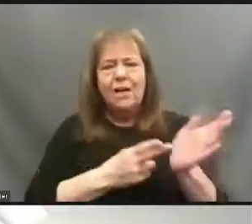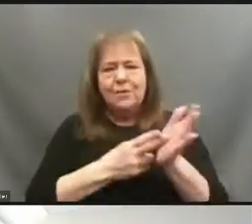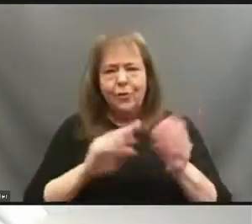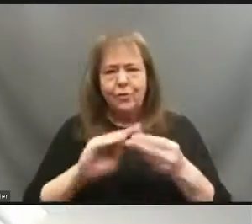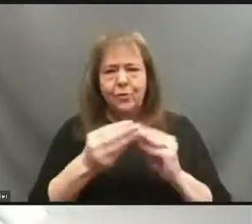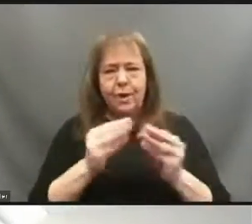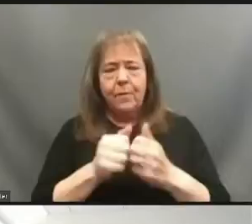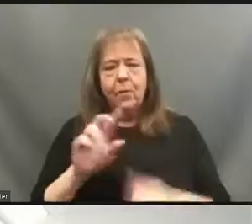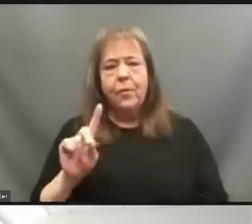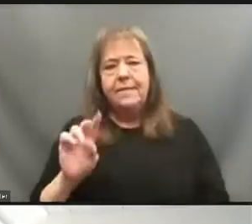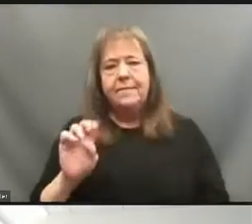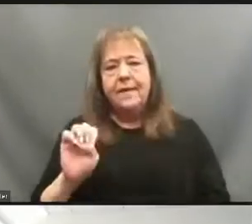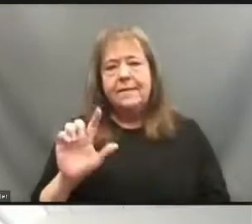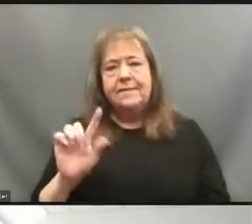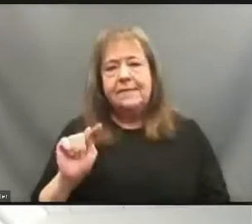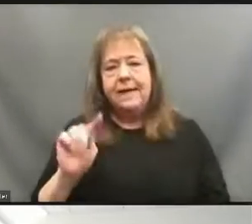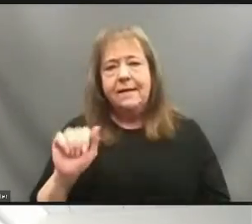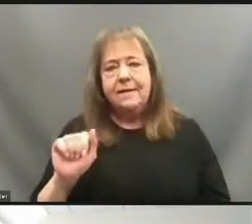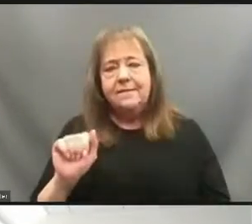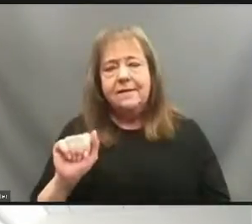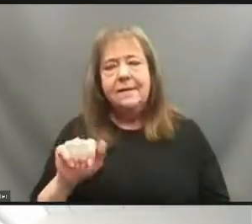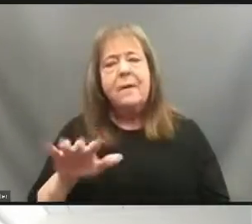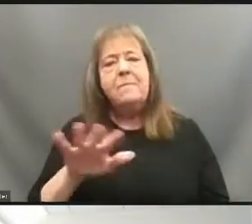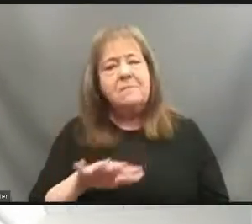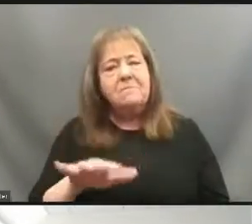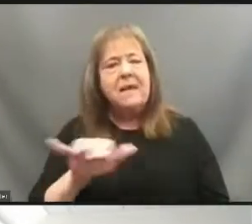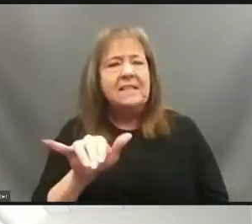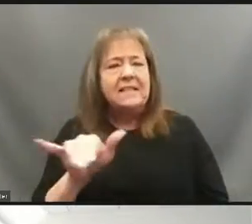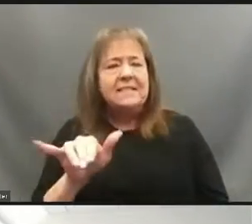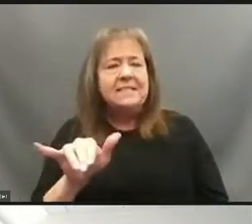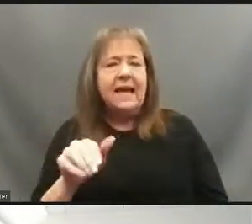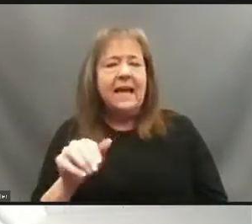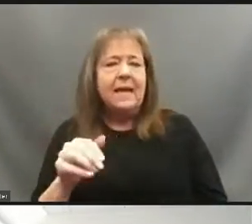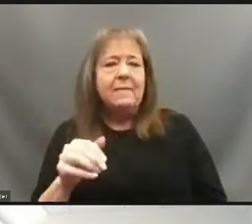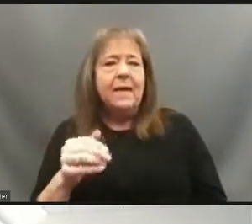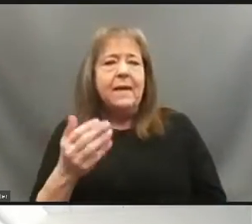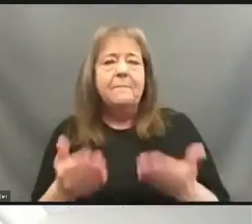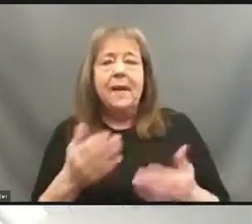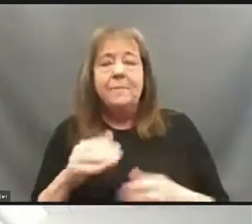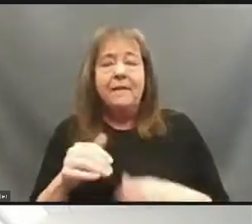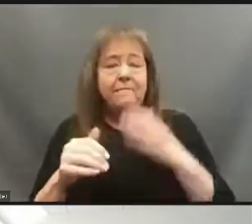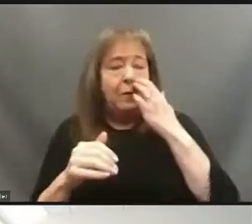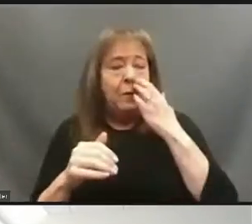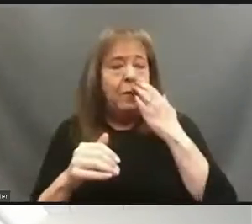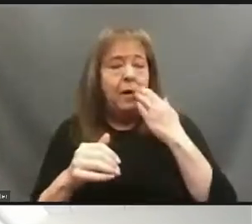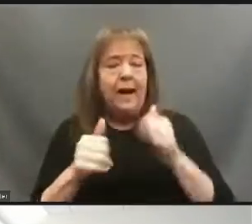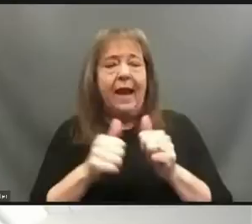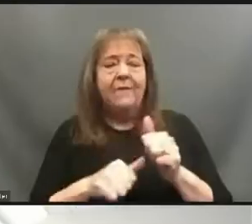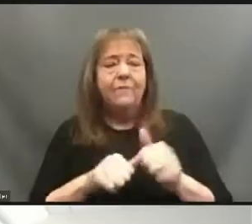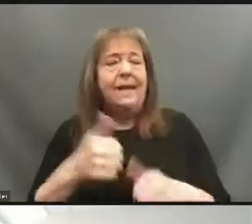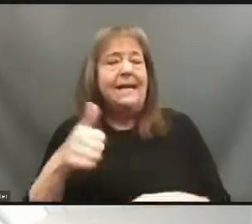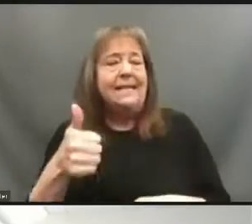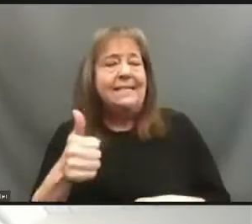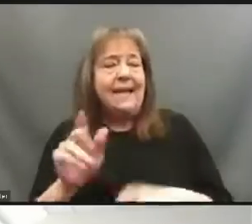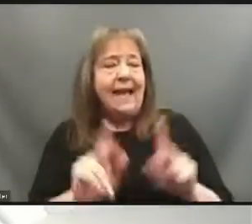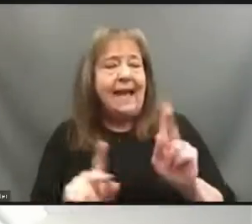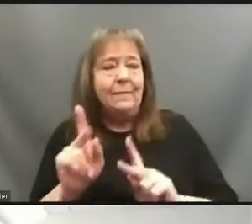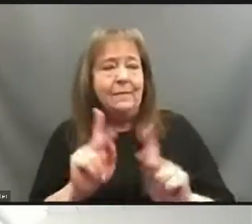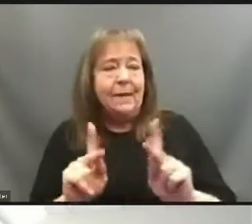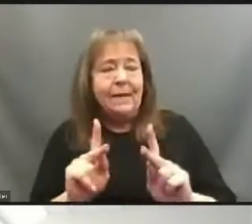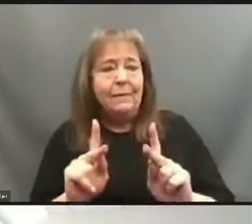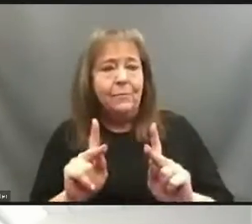is probably somewhere around there, but maybe for every 10 doses of monoclonal antibodies that we